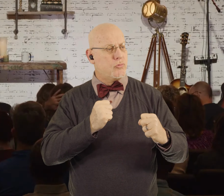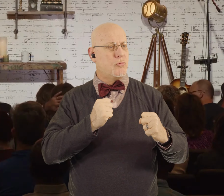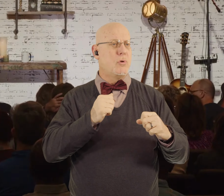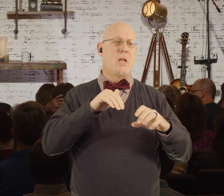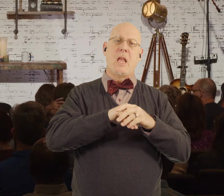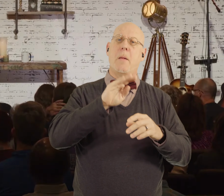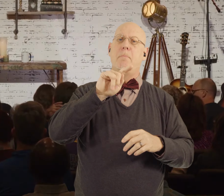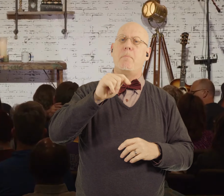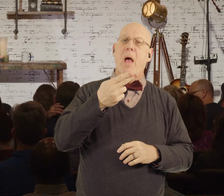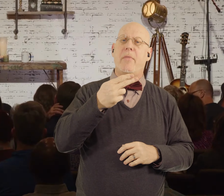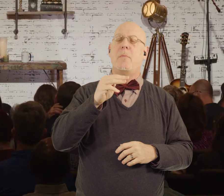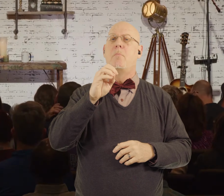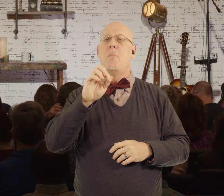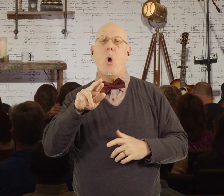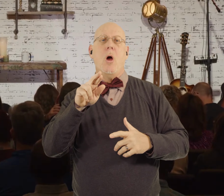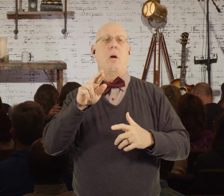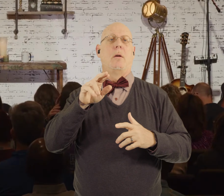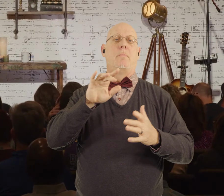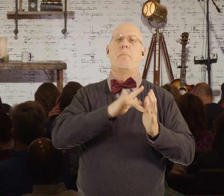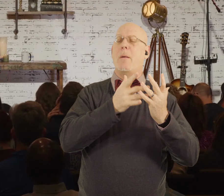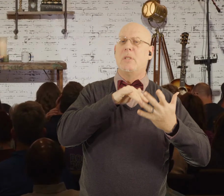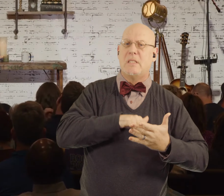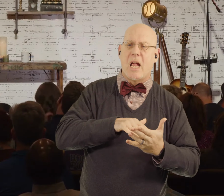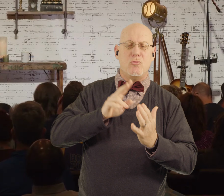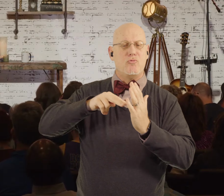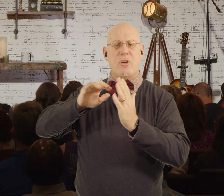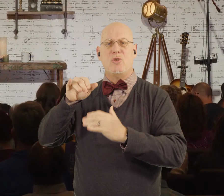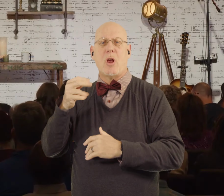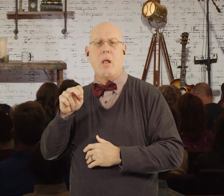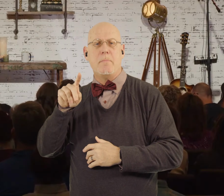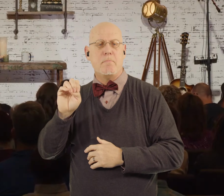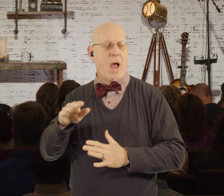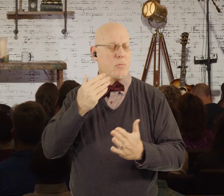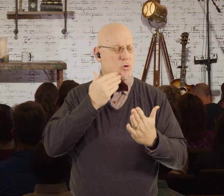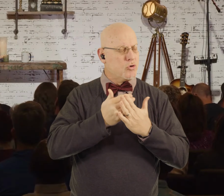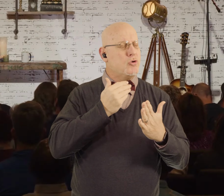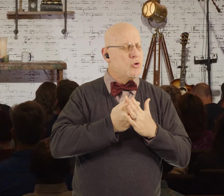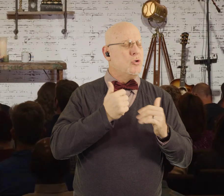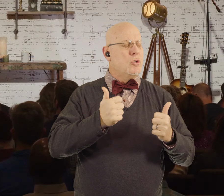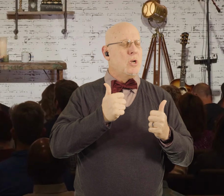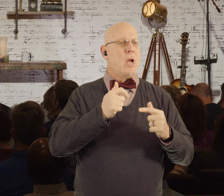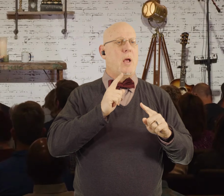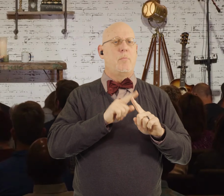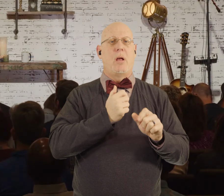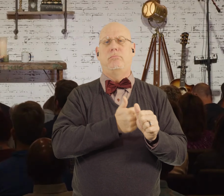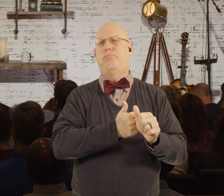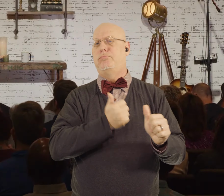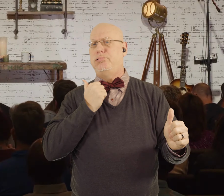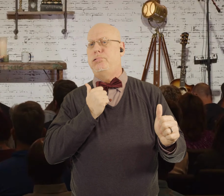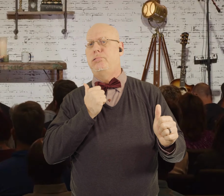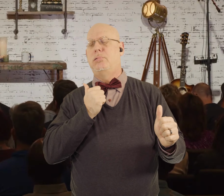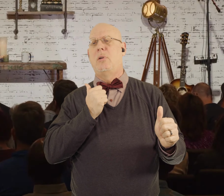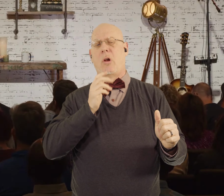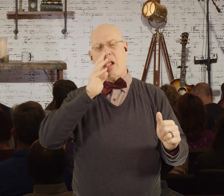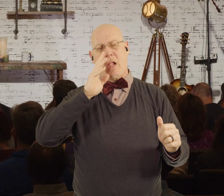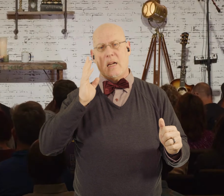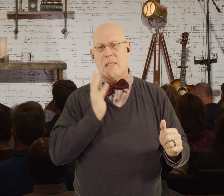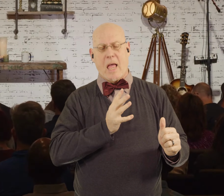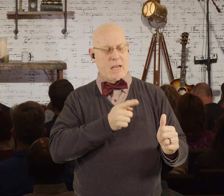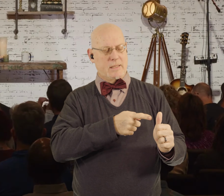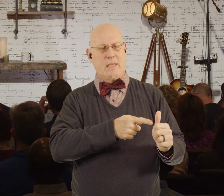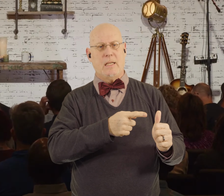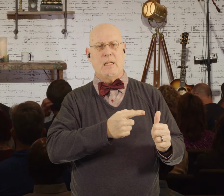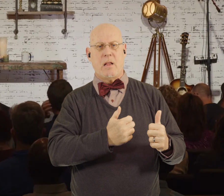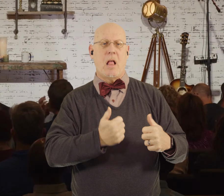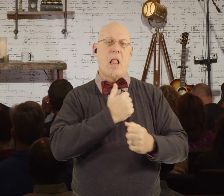theologically sound and you're in your Bethmore Bible studies and you're reading John Piper and all that stuff's going on, but you have abandoned or walked away